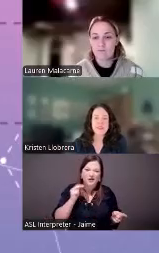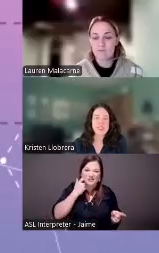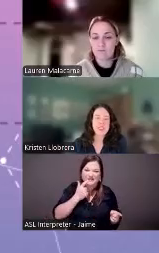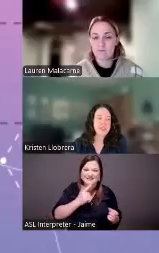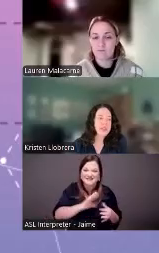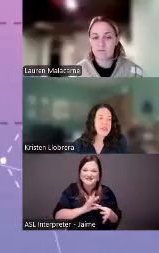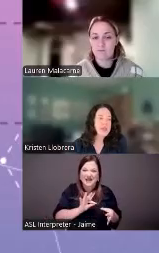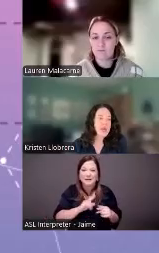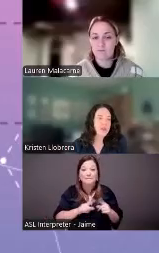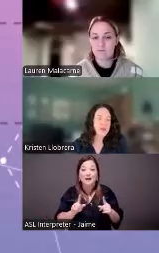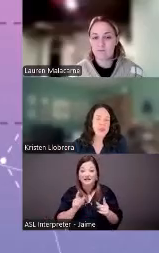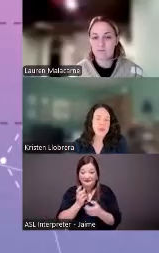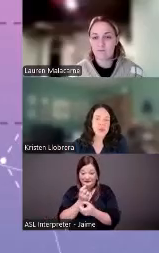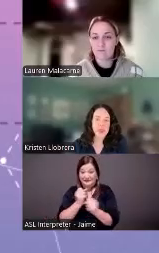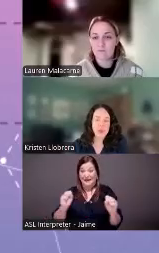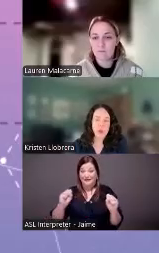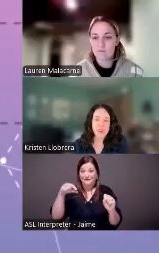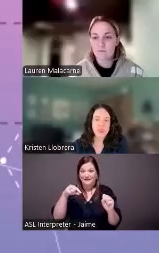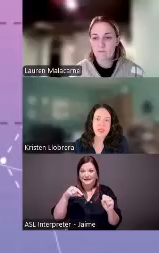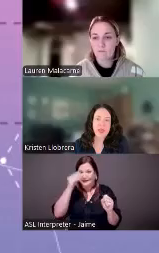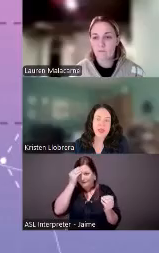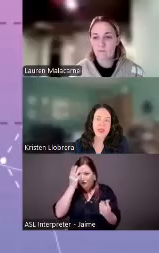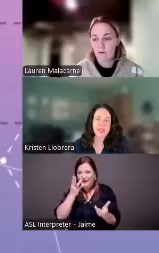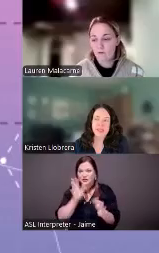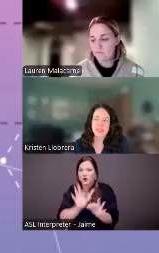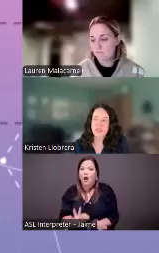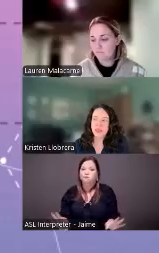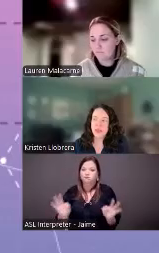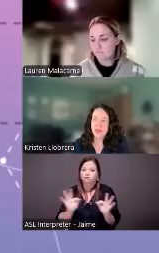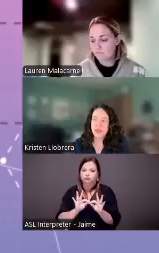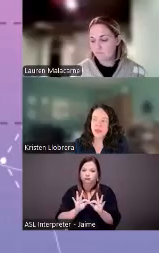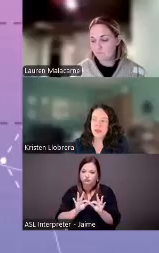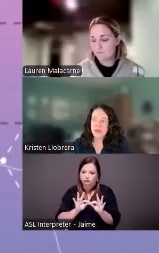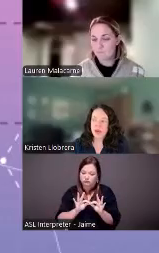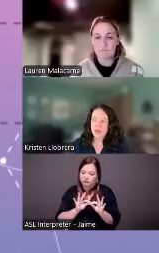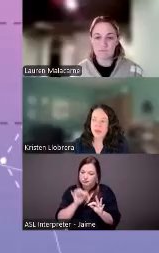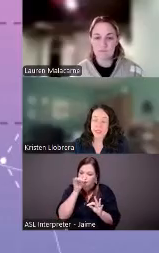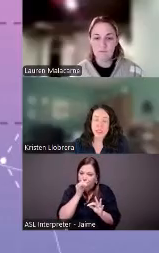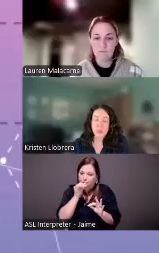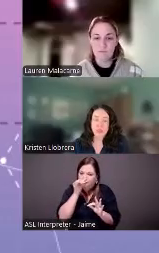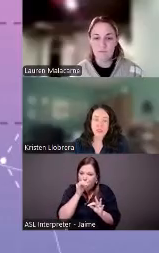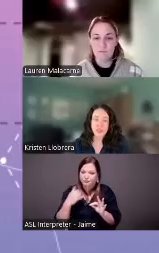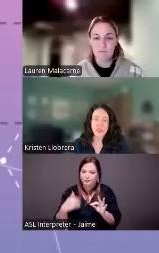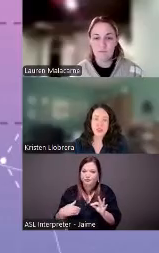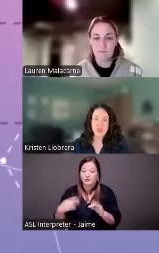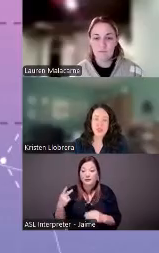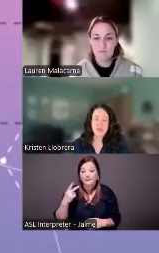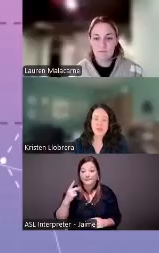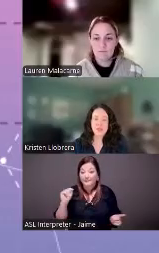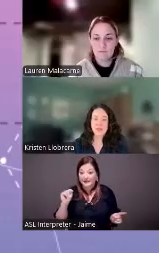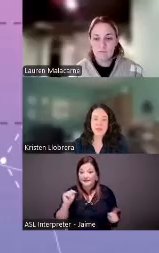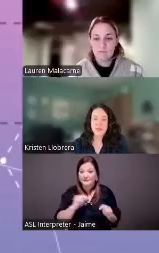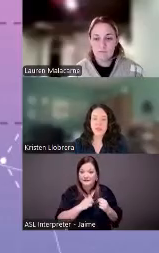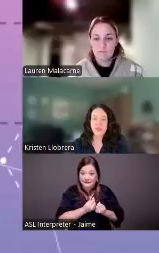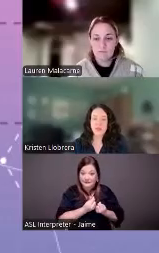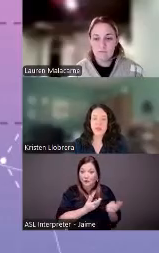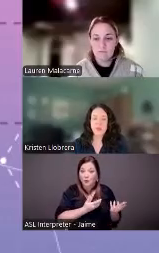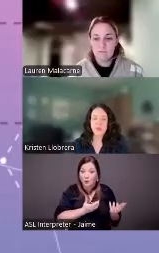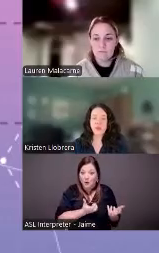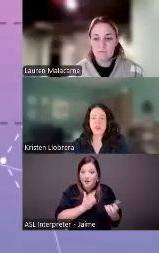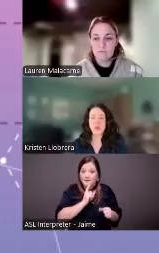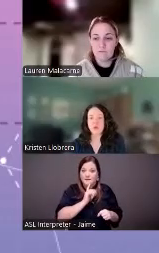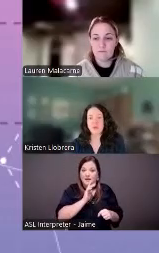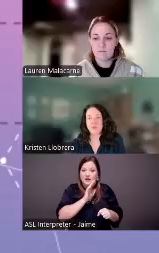the safety information was really important. And the PIT team wanted to make sure that